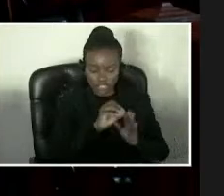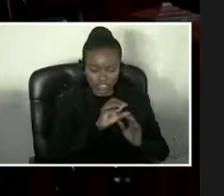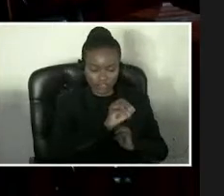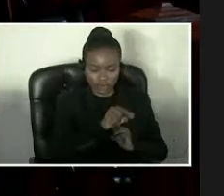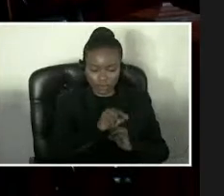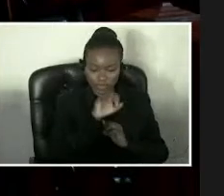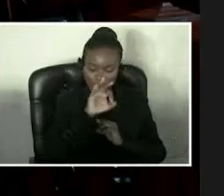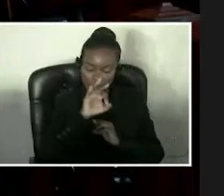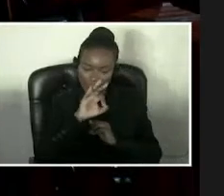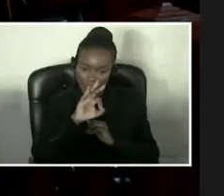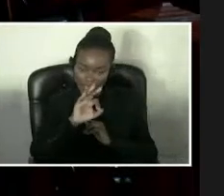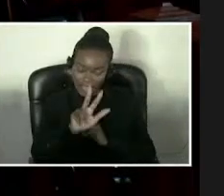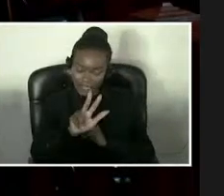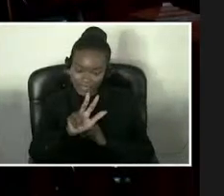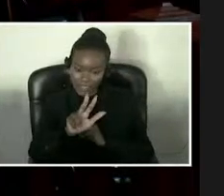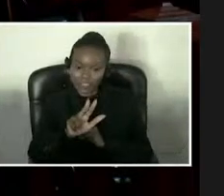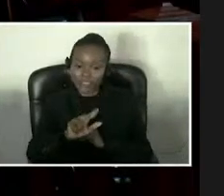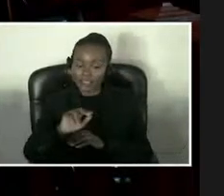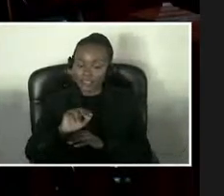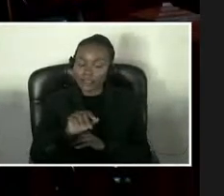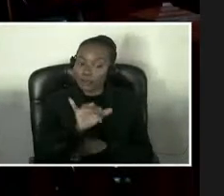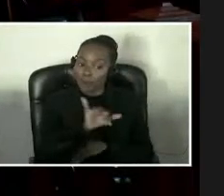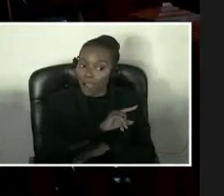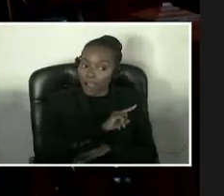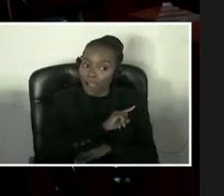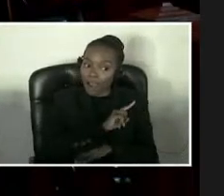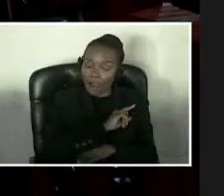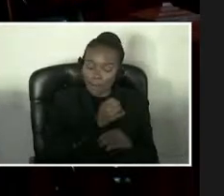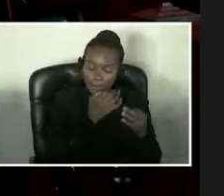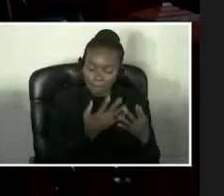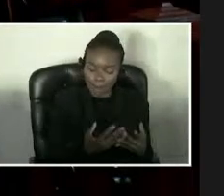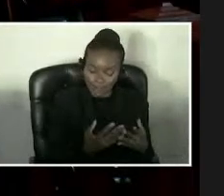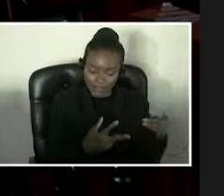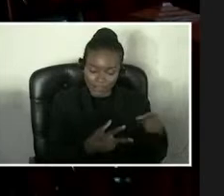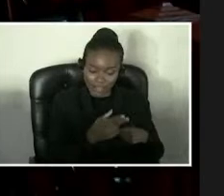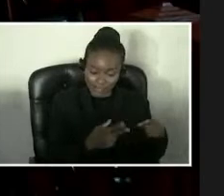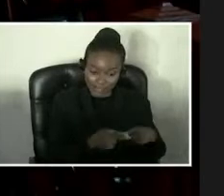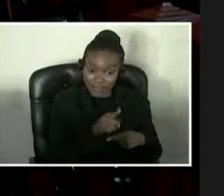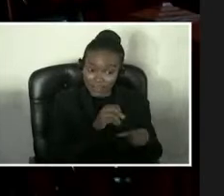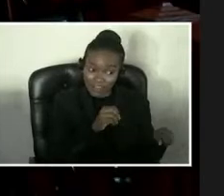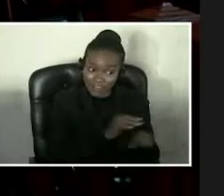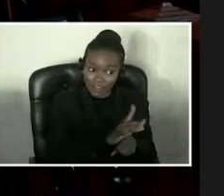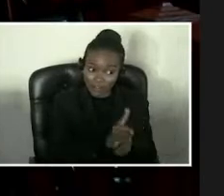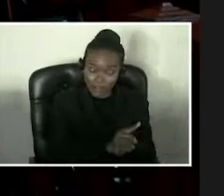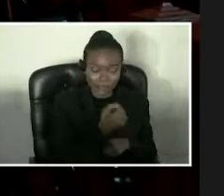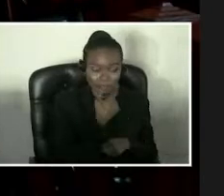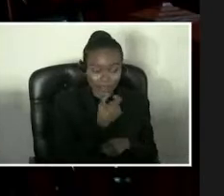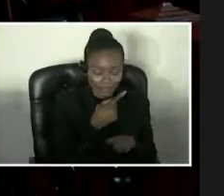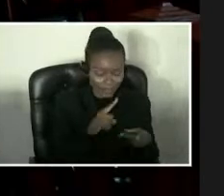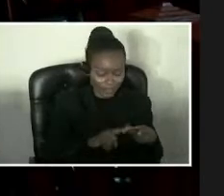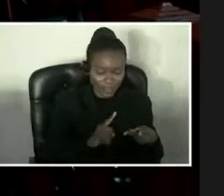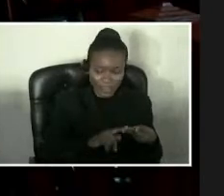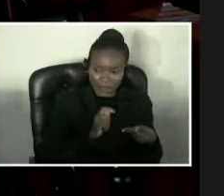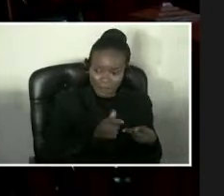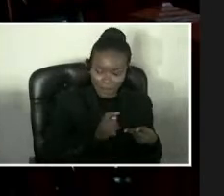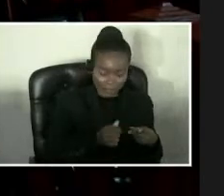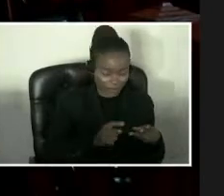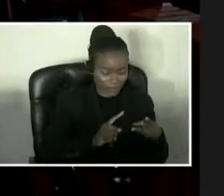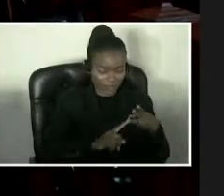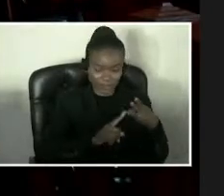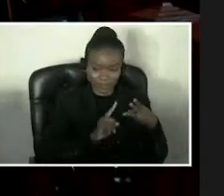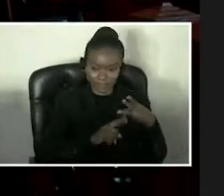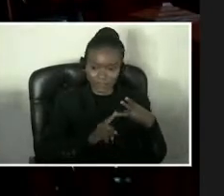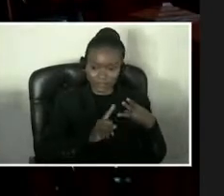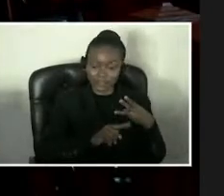to sustain the current levels of services like medicine medical supplies properly related payments are still underfunded